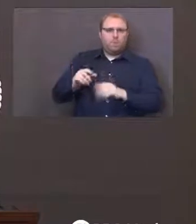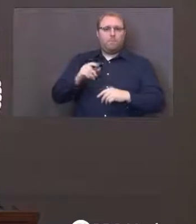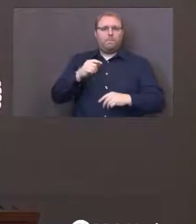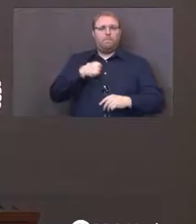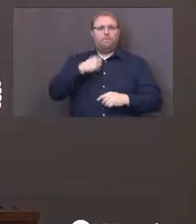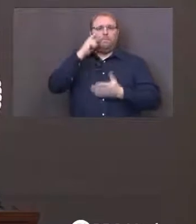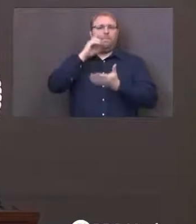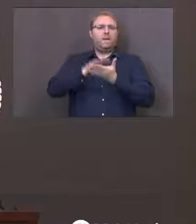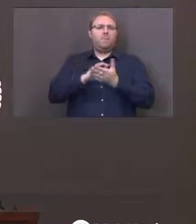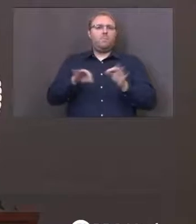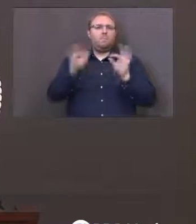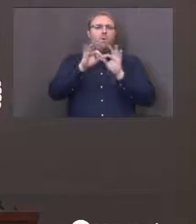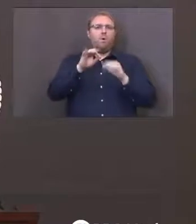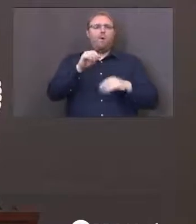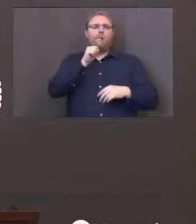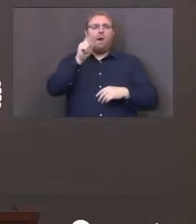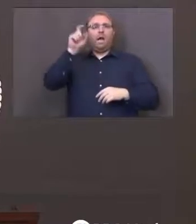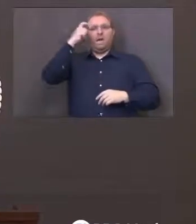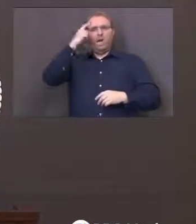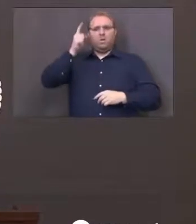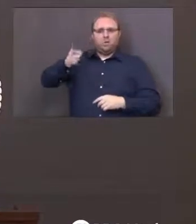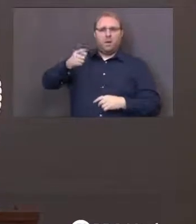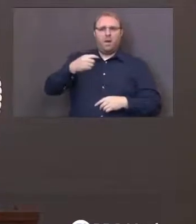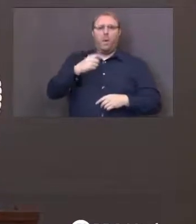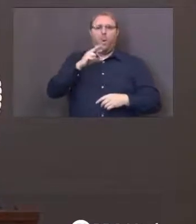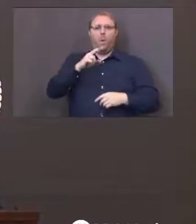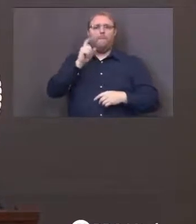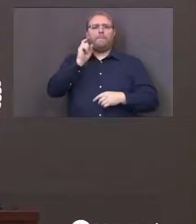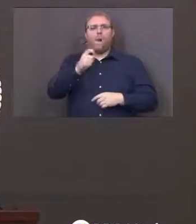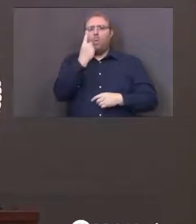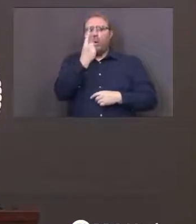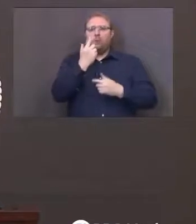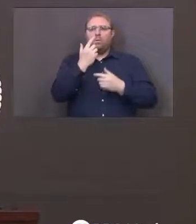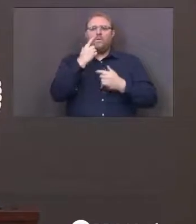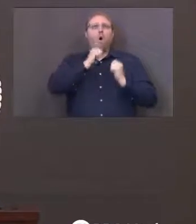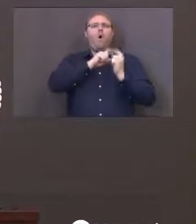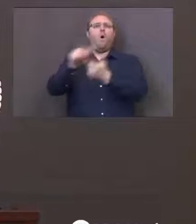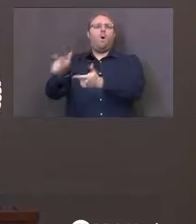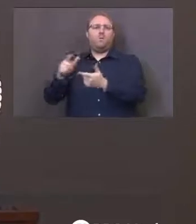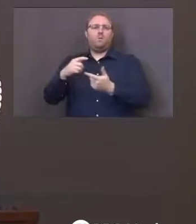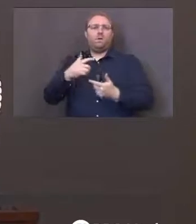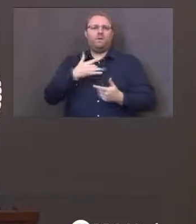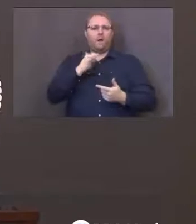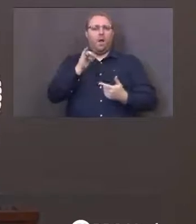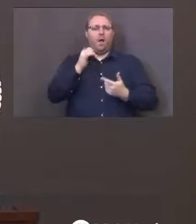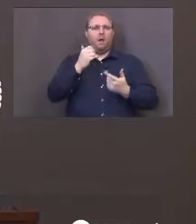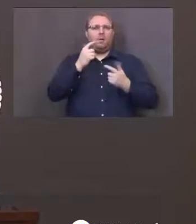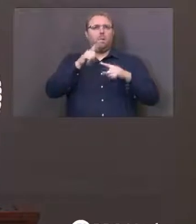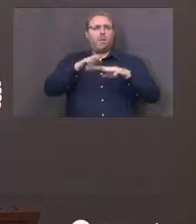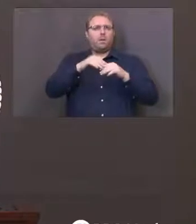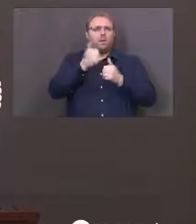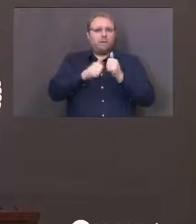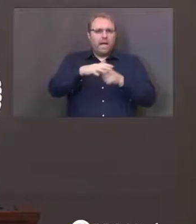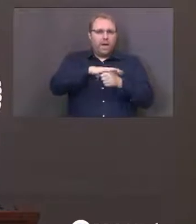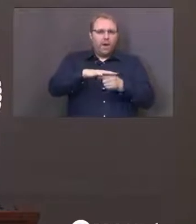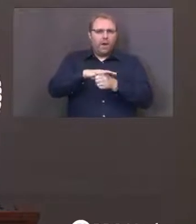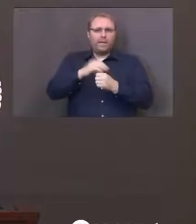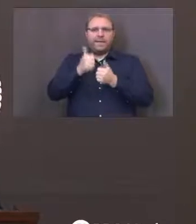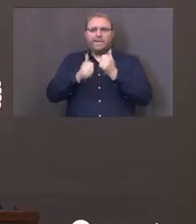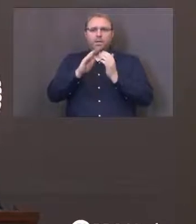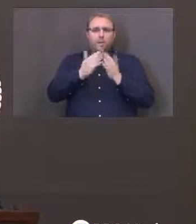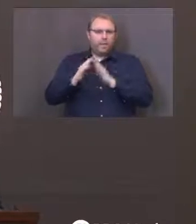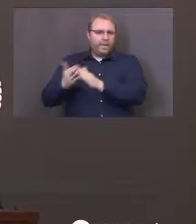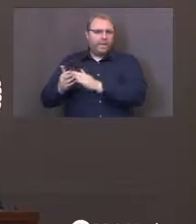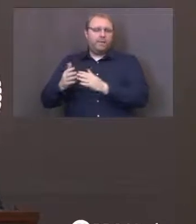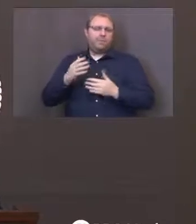of things. One, I don't like a one-size-fits-all approach. I think there are variations in our regions and our communities. And